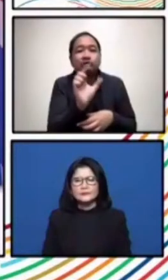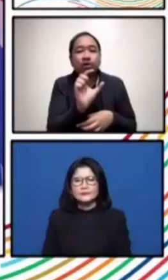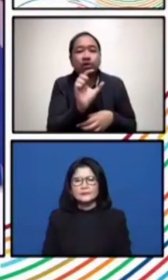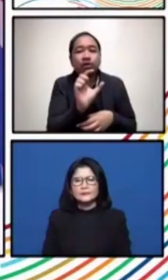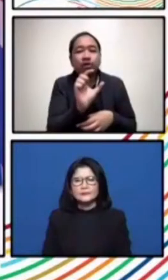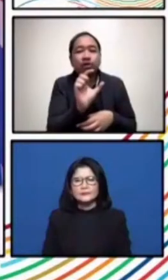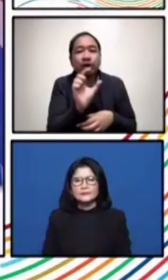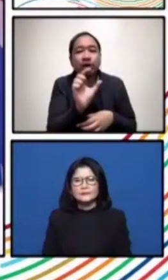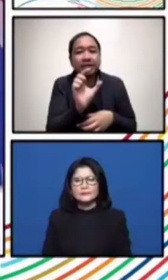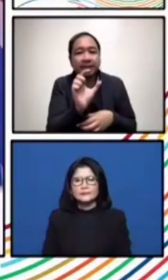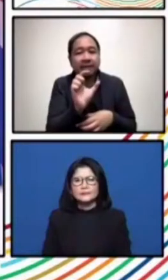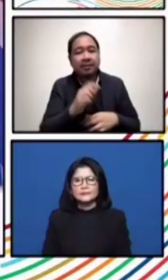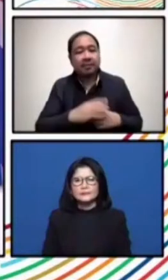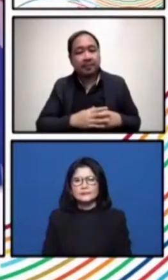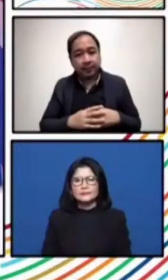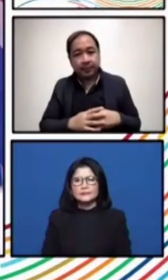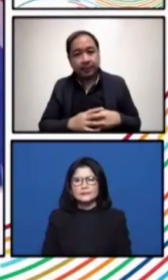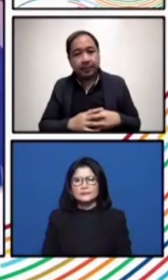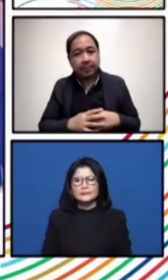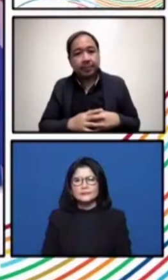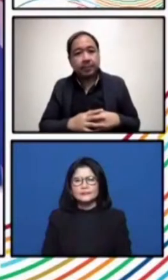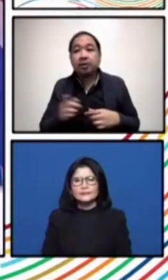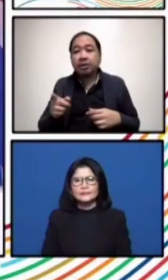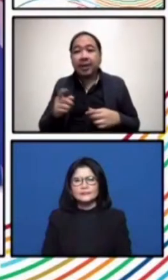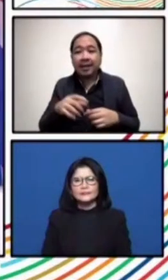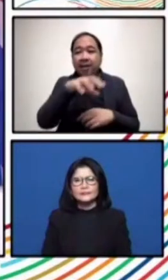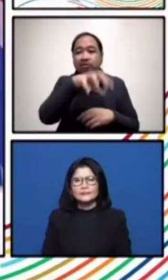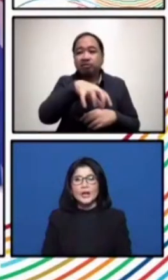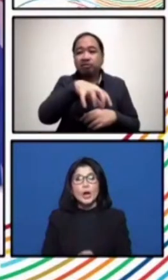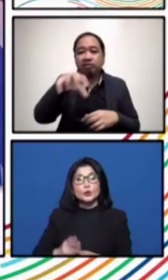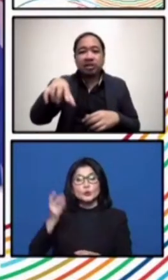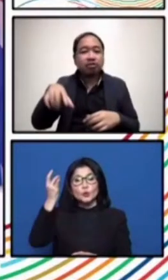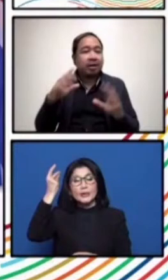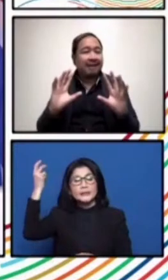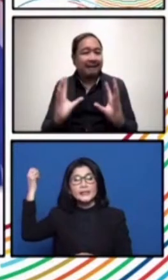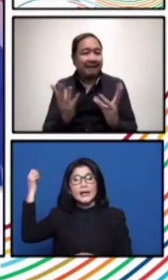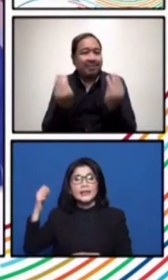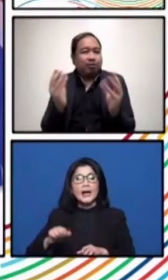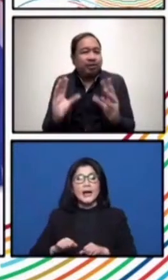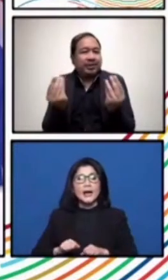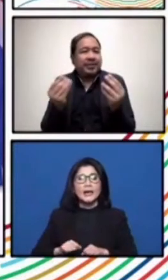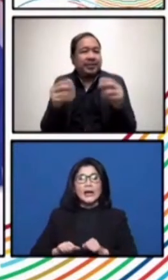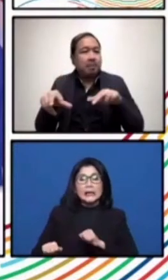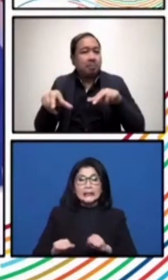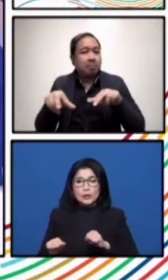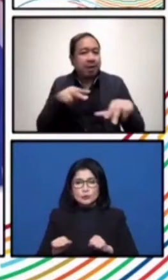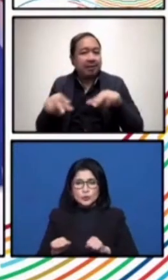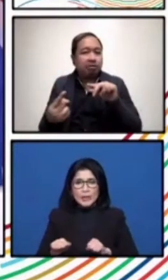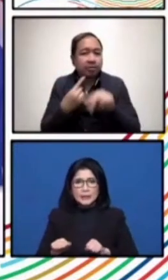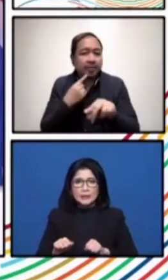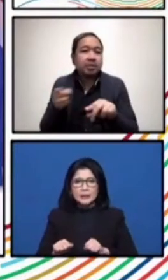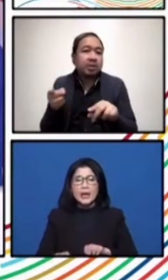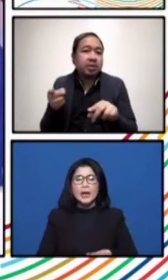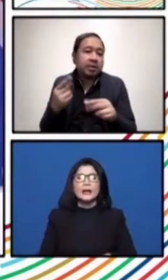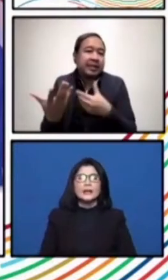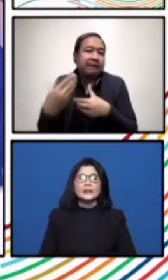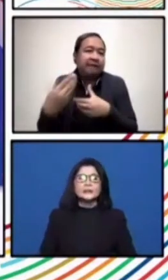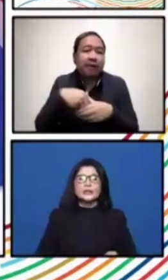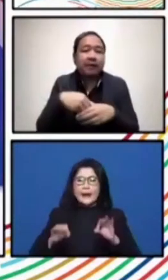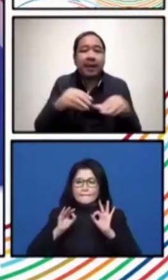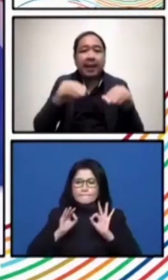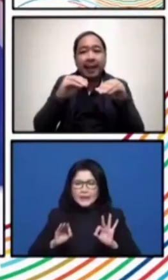the sectoral emergency response plans were developed by social sectors Education Health social